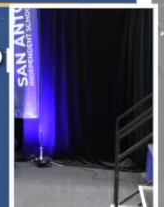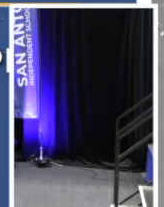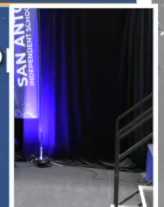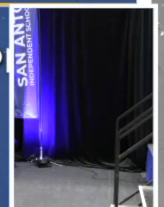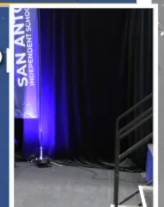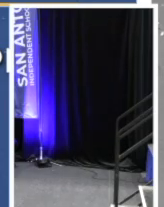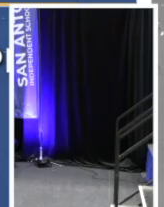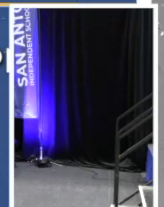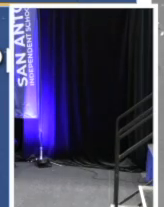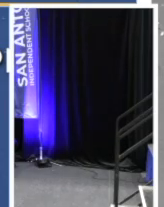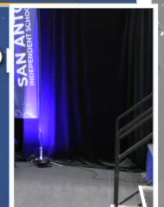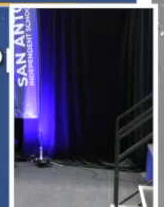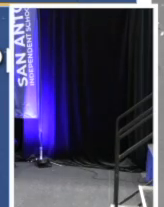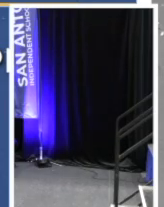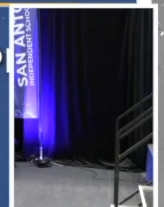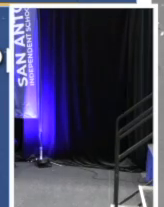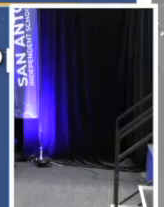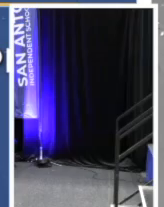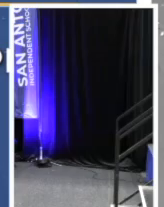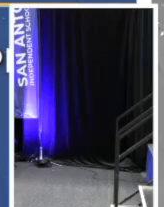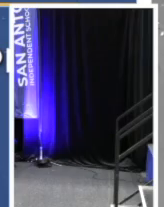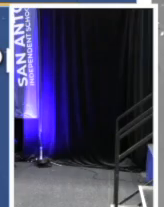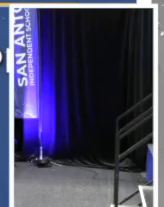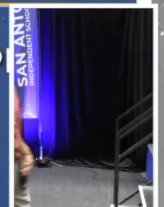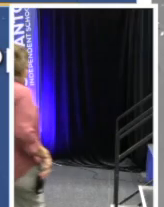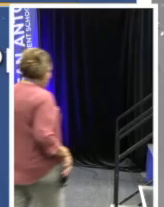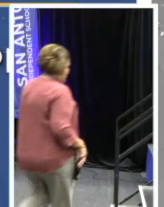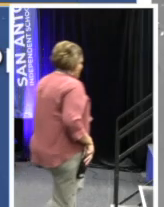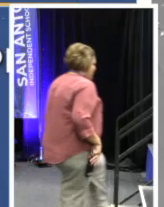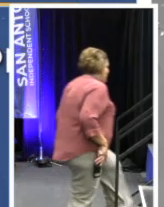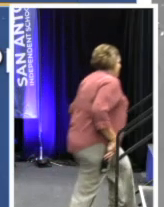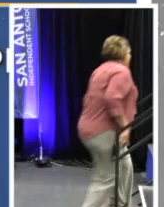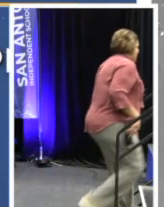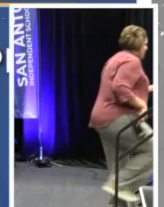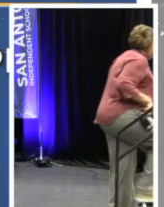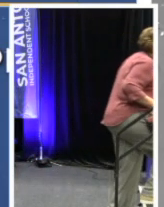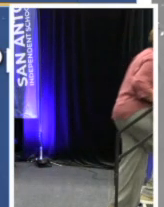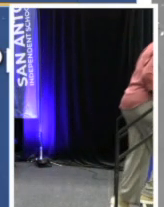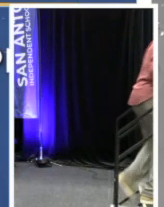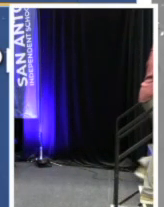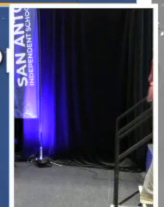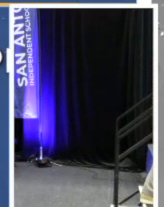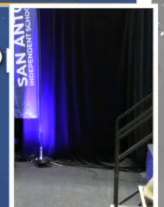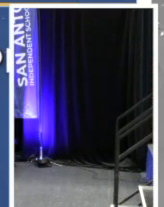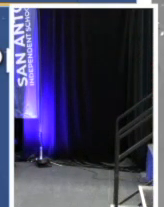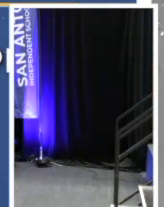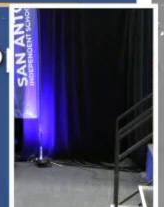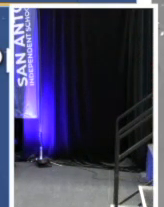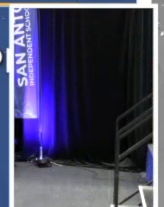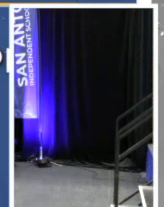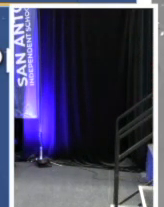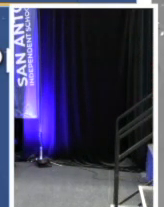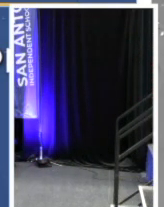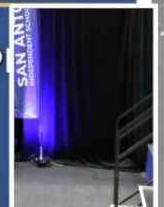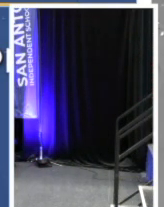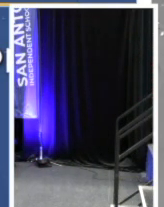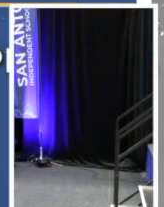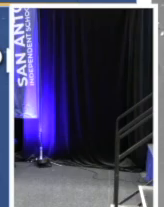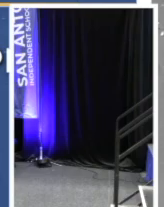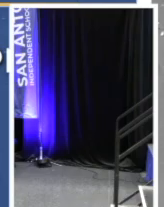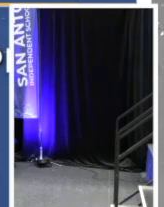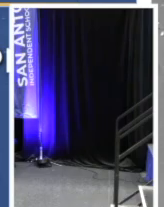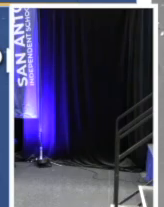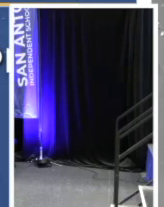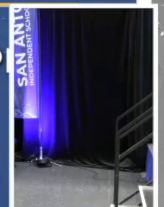210-687-9828. Everyone will have the opportunity to greet their graduates outside in the parking lot area. As you exit, let's help